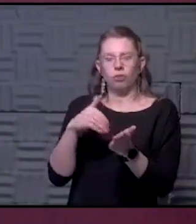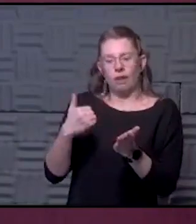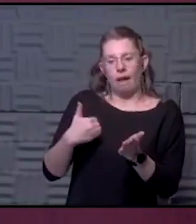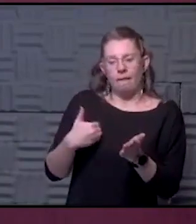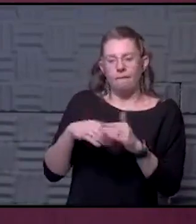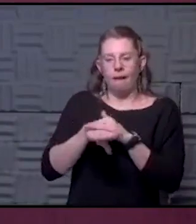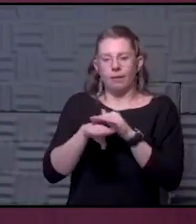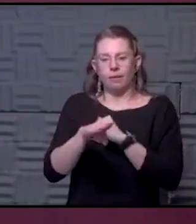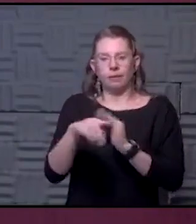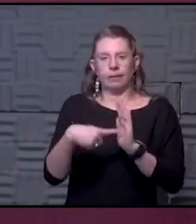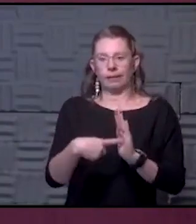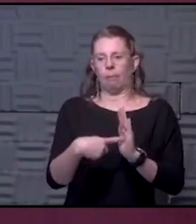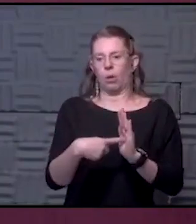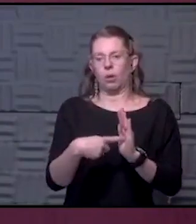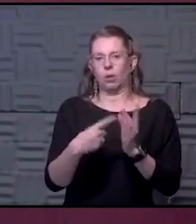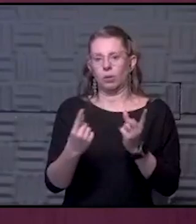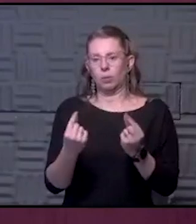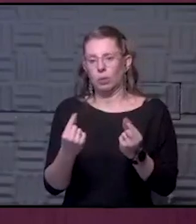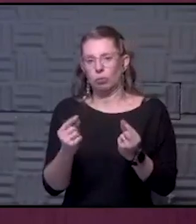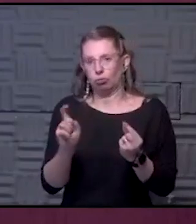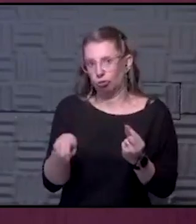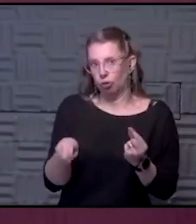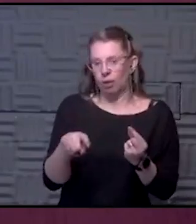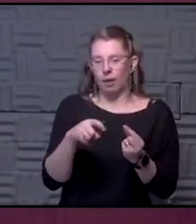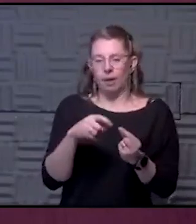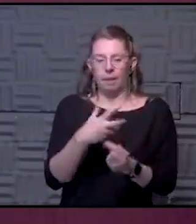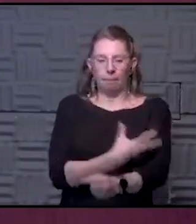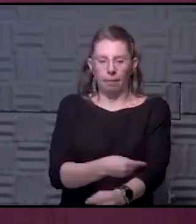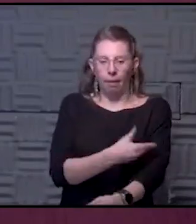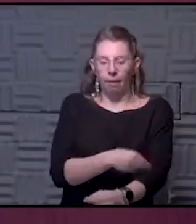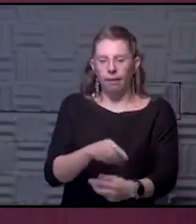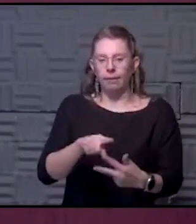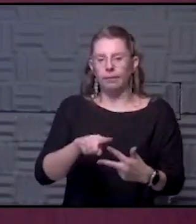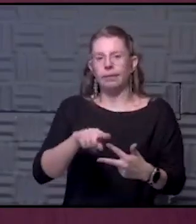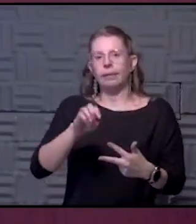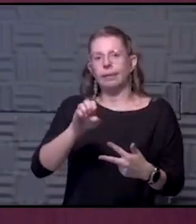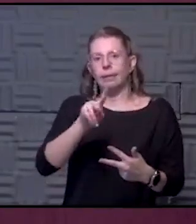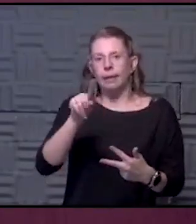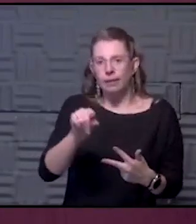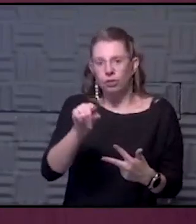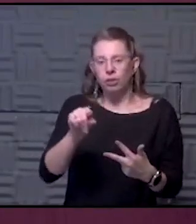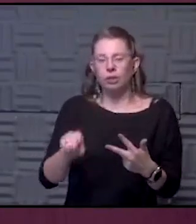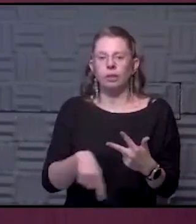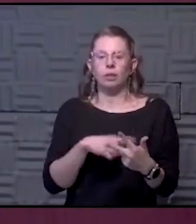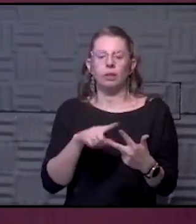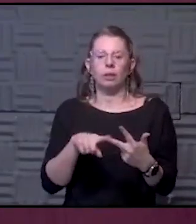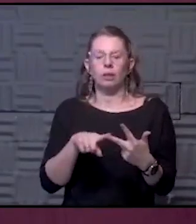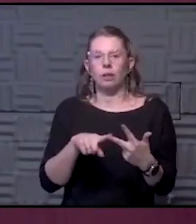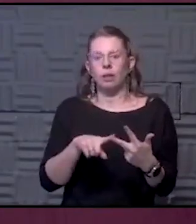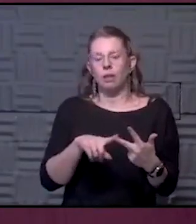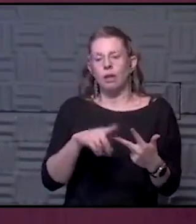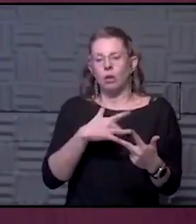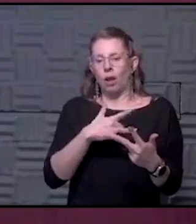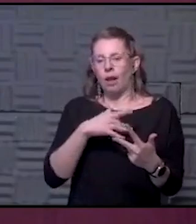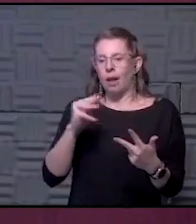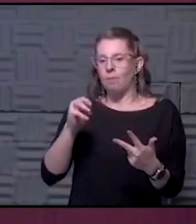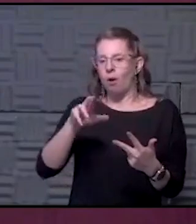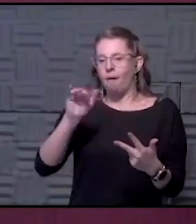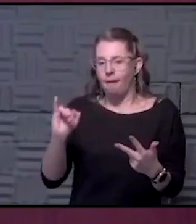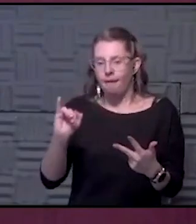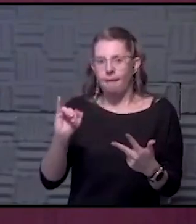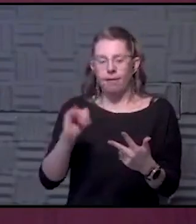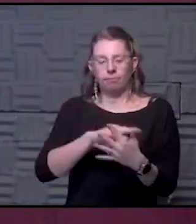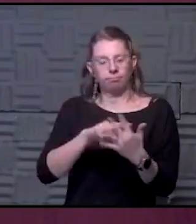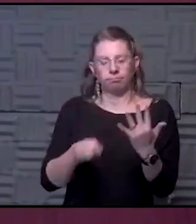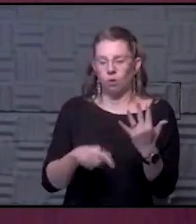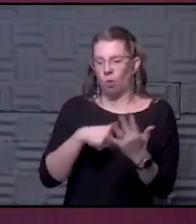these examples of what should be done. Blood tests like troponin, EKG, echocardiograms, cardiac MRIs. You know, we're learning,